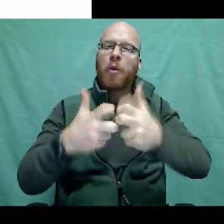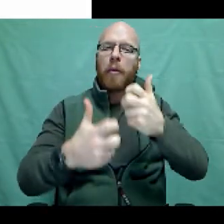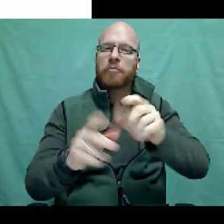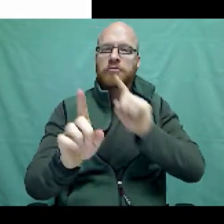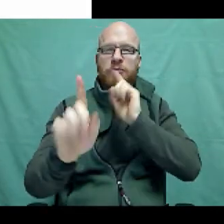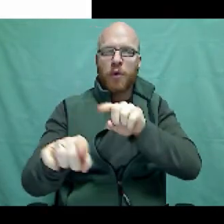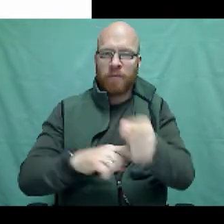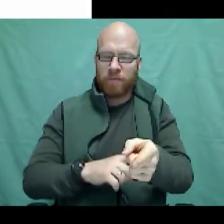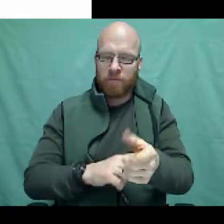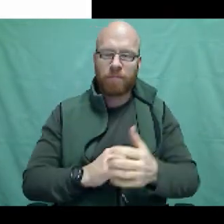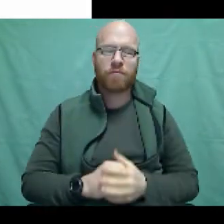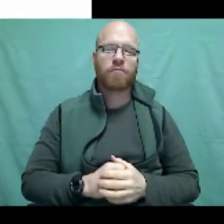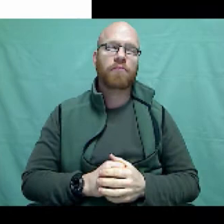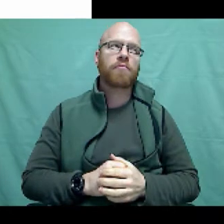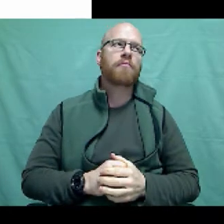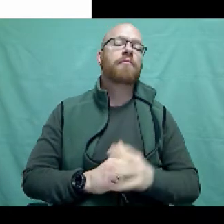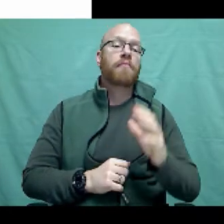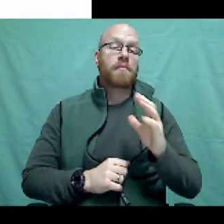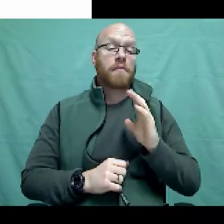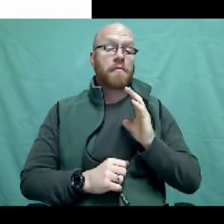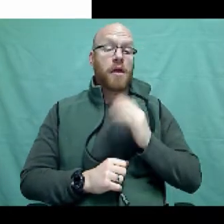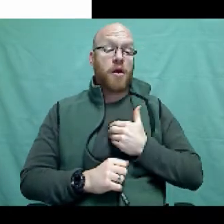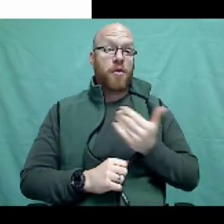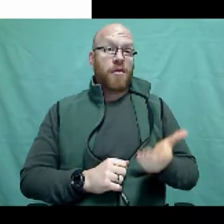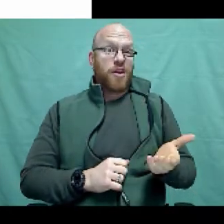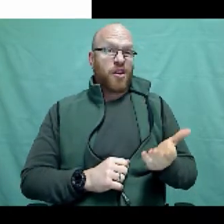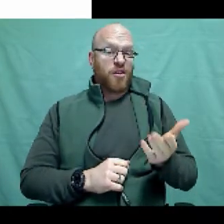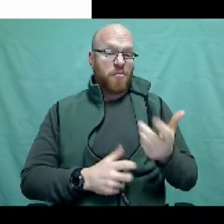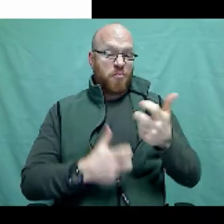will, and how to solve those.